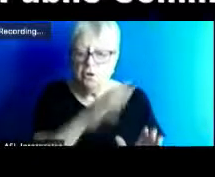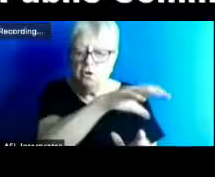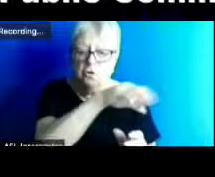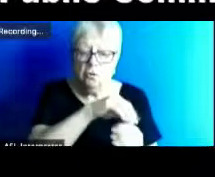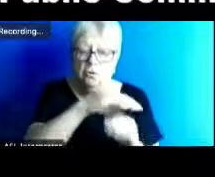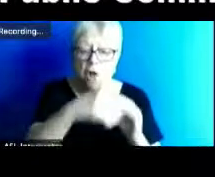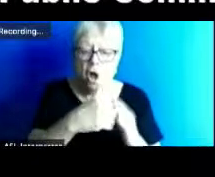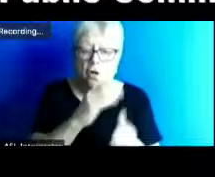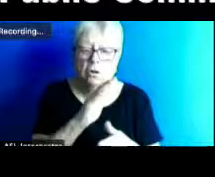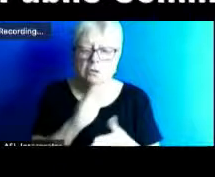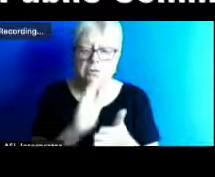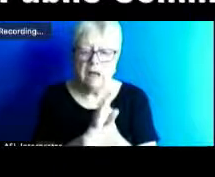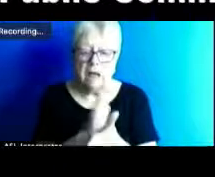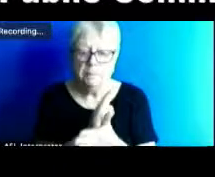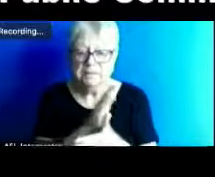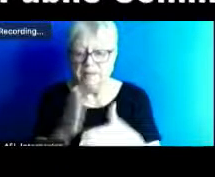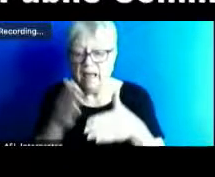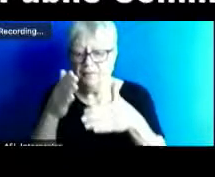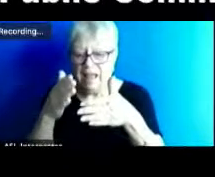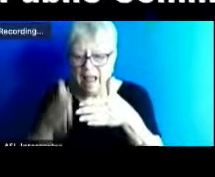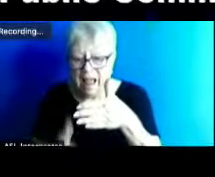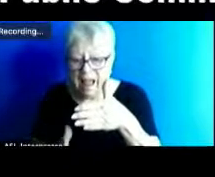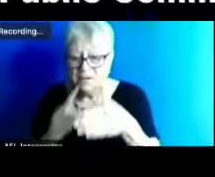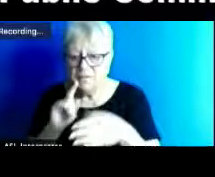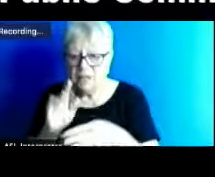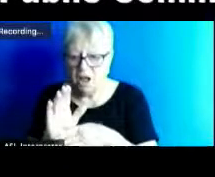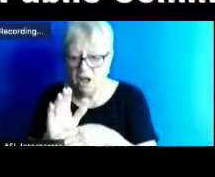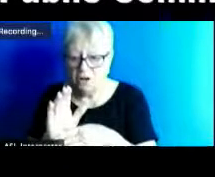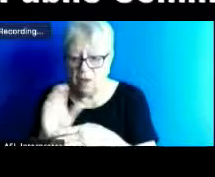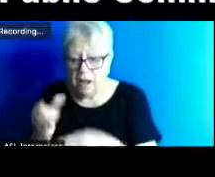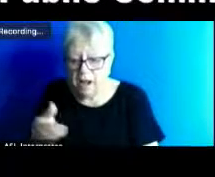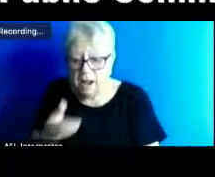of the contract to the commission and keep them. And we